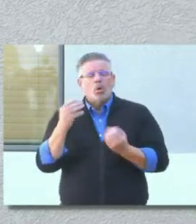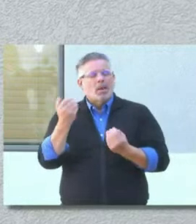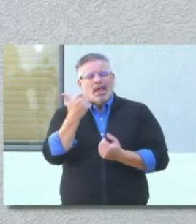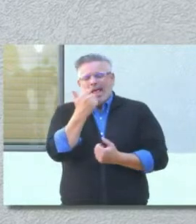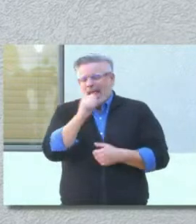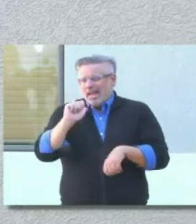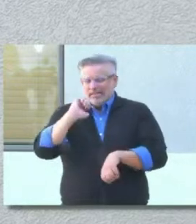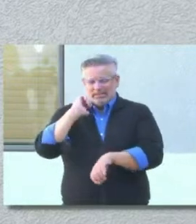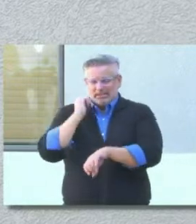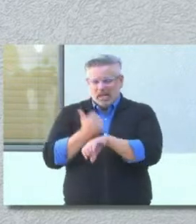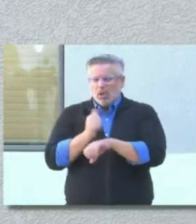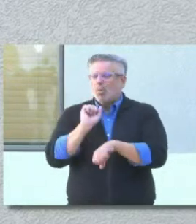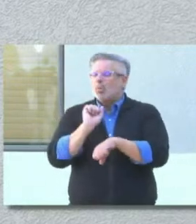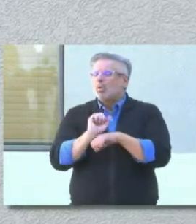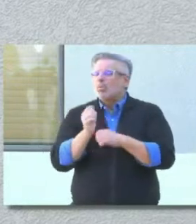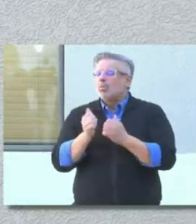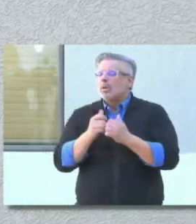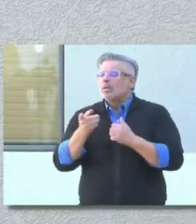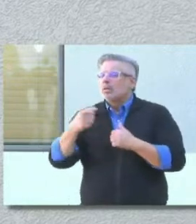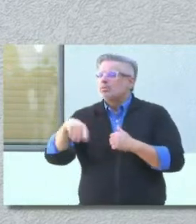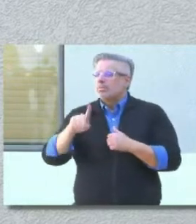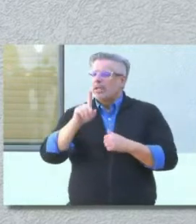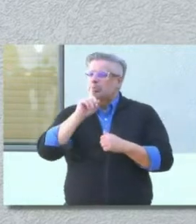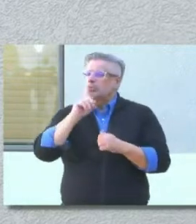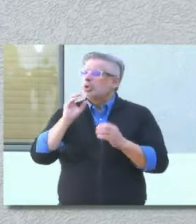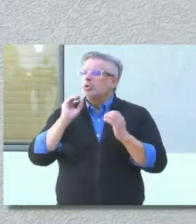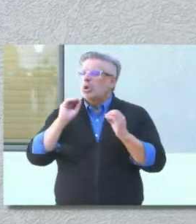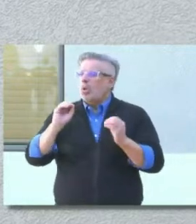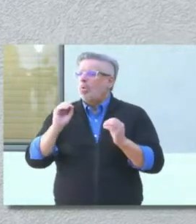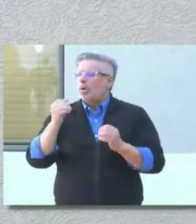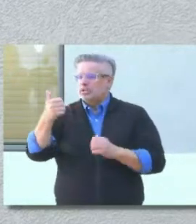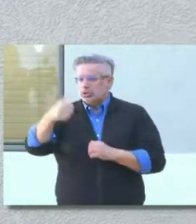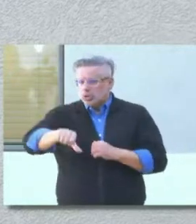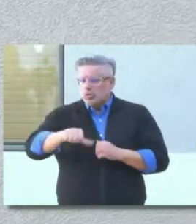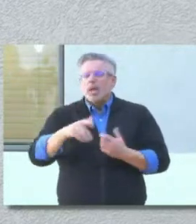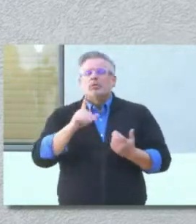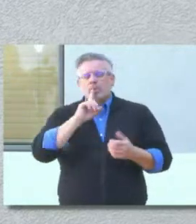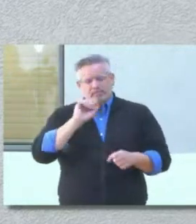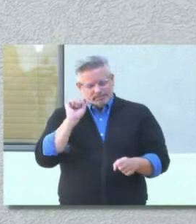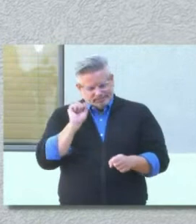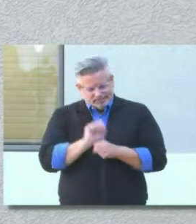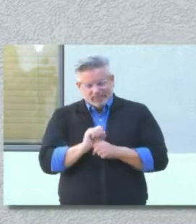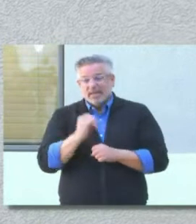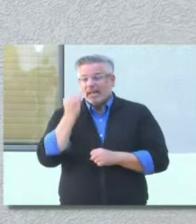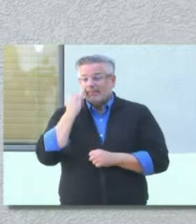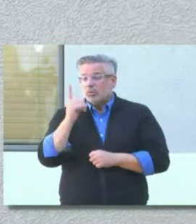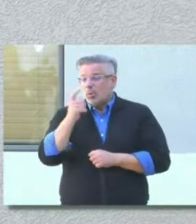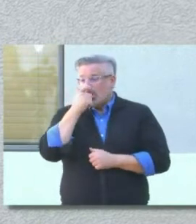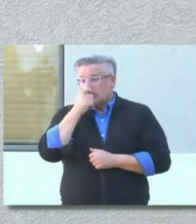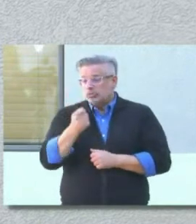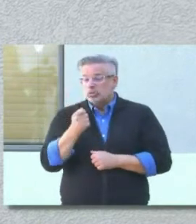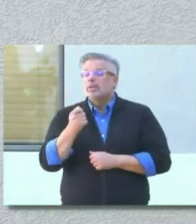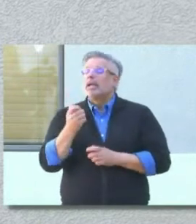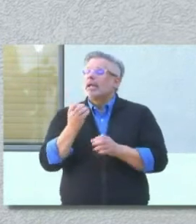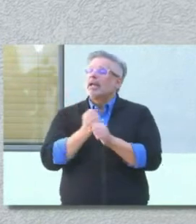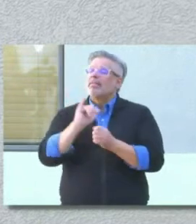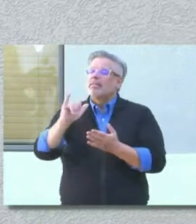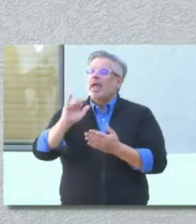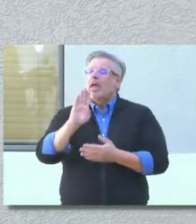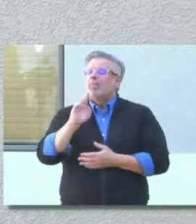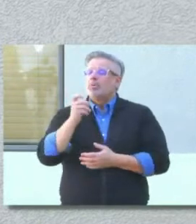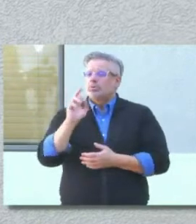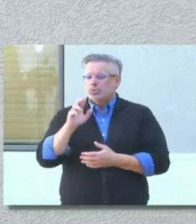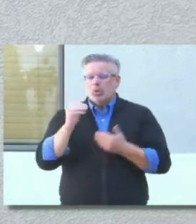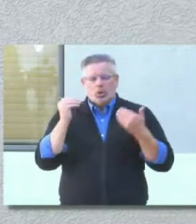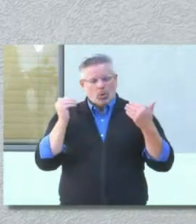any site, and working with those sites to make sure that no one's turned away. So absolutely, if you are interested in getting a booster, we ask